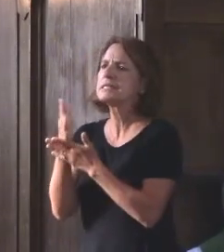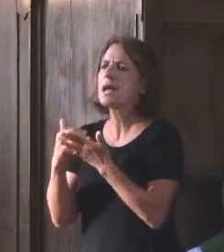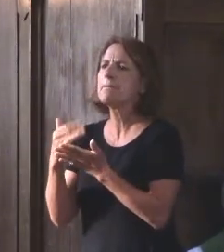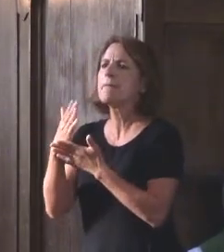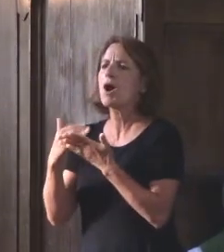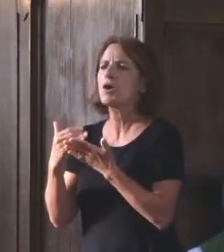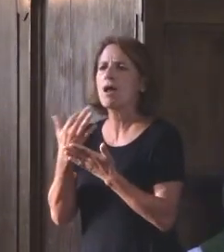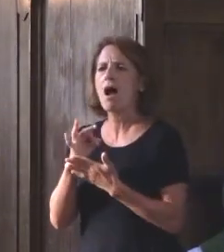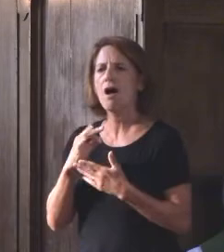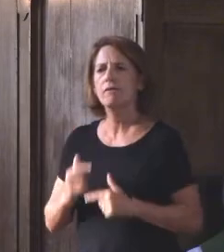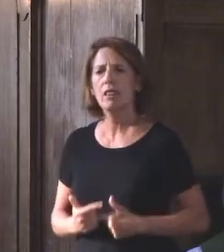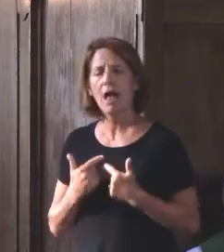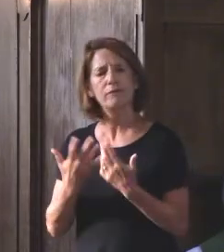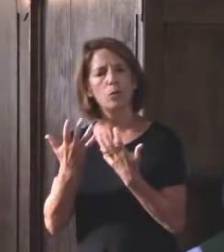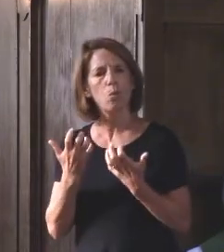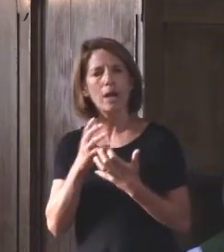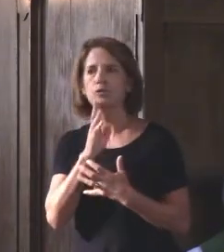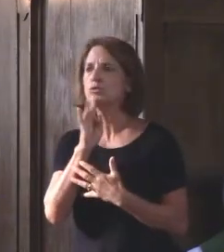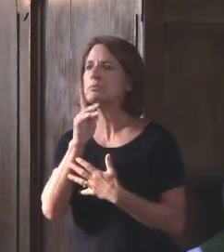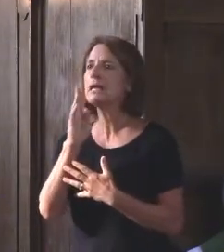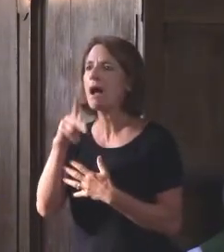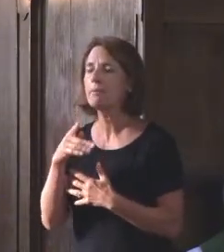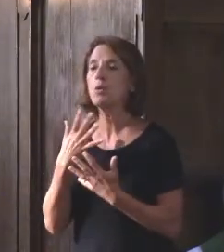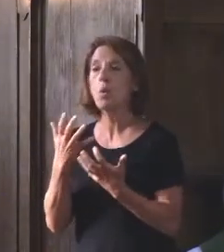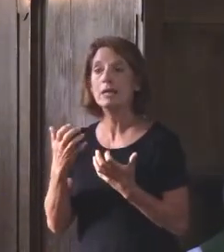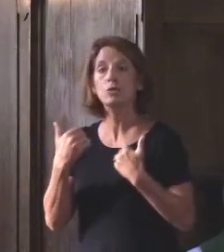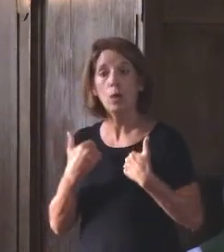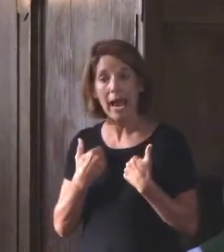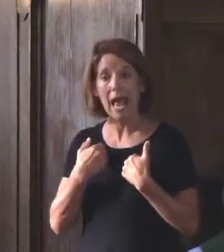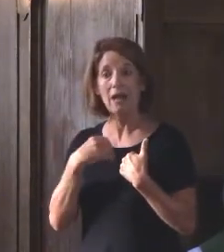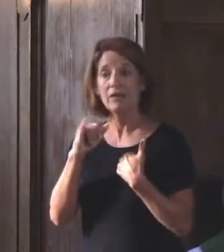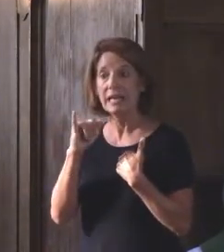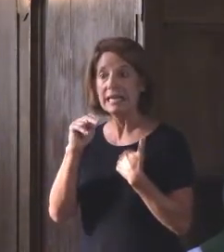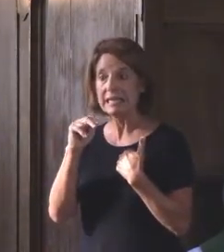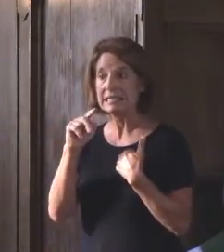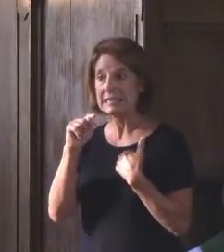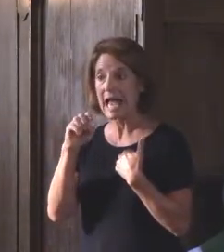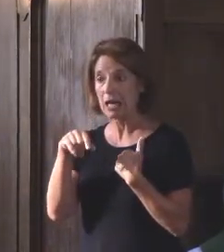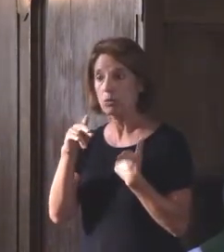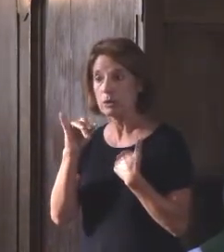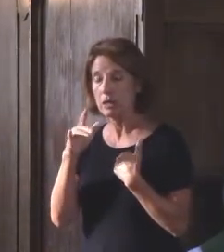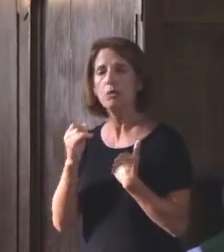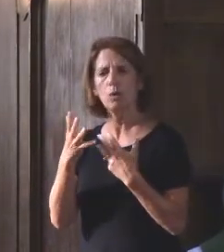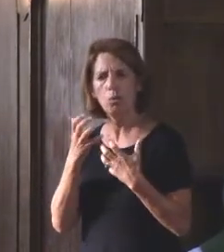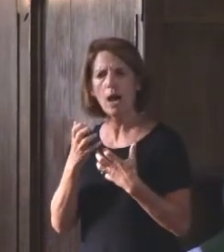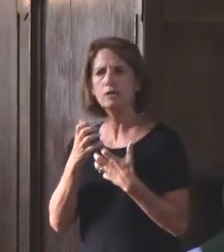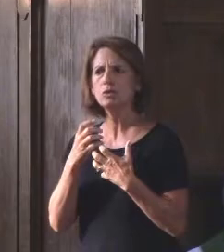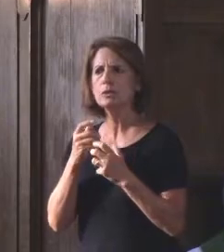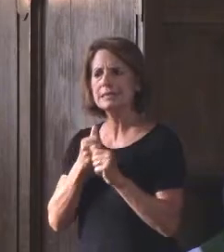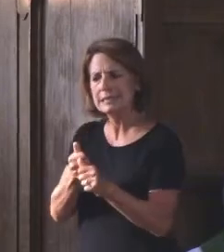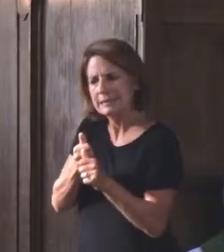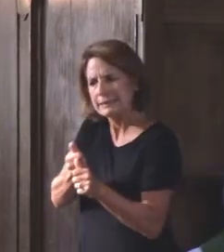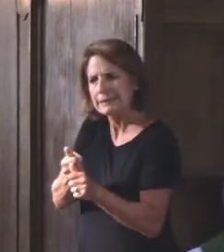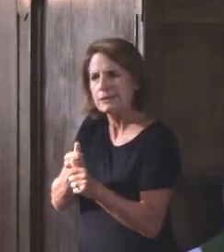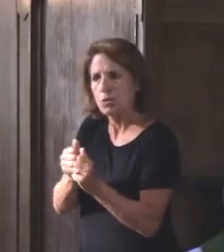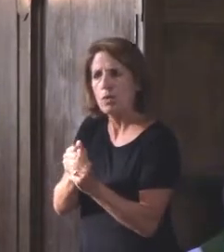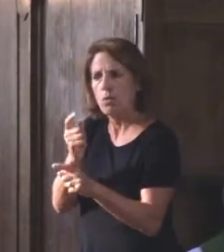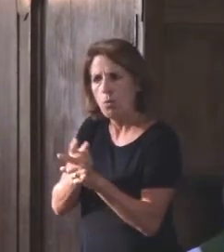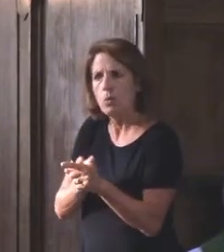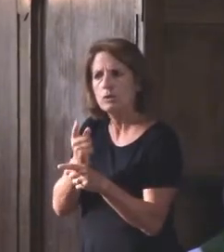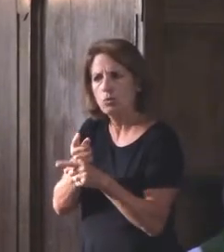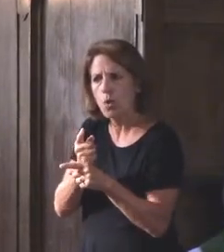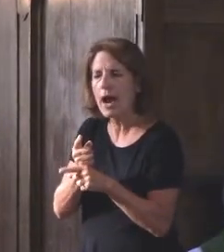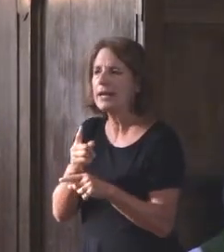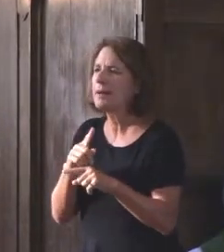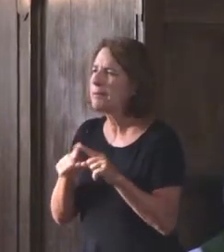up. We want to have integrity. We want to stay true to what's right. But in one way or another, we find that there's some